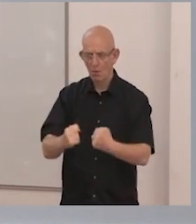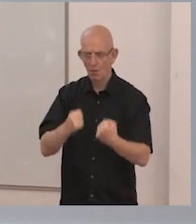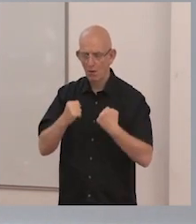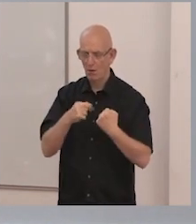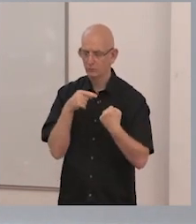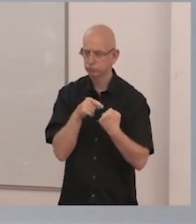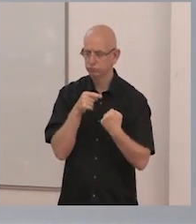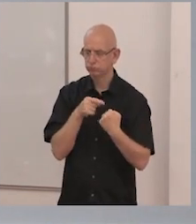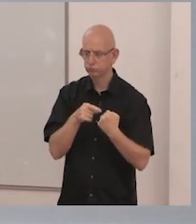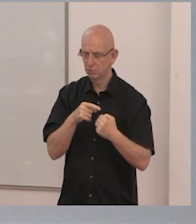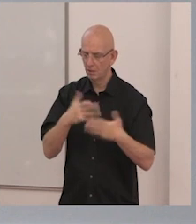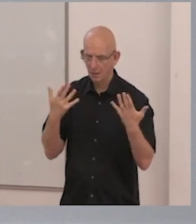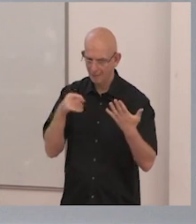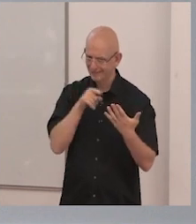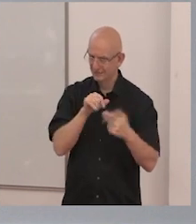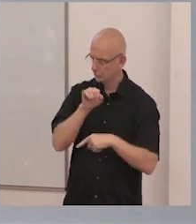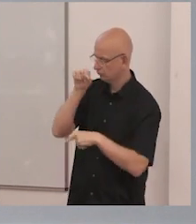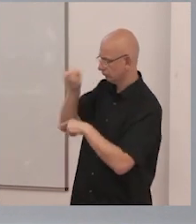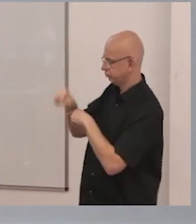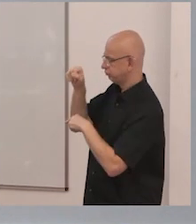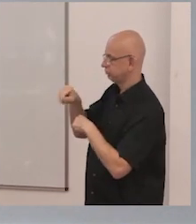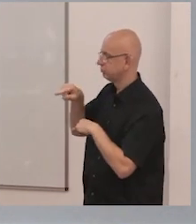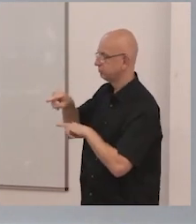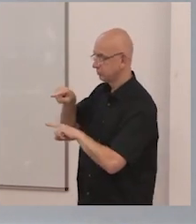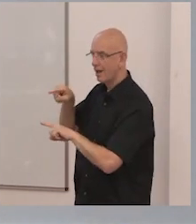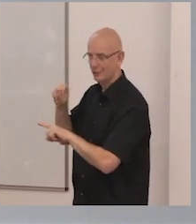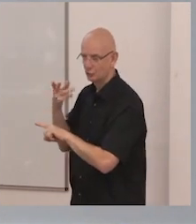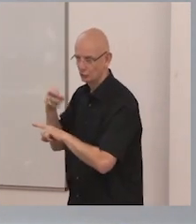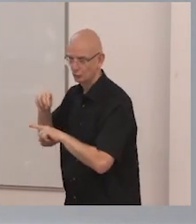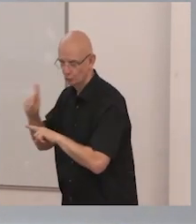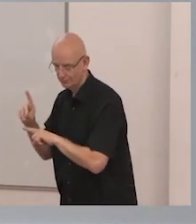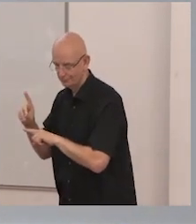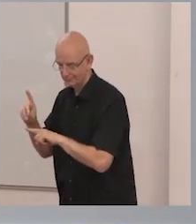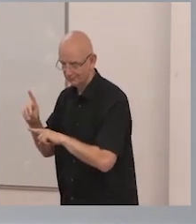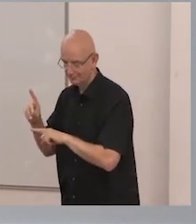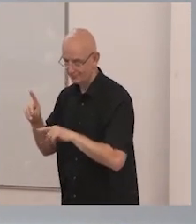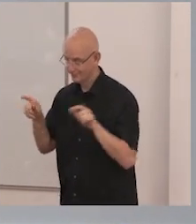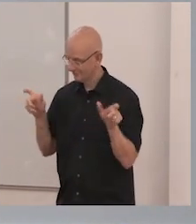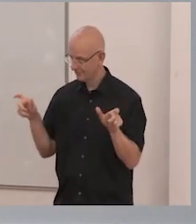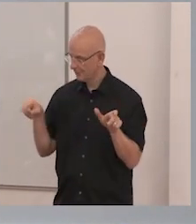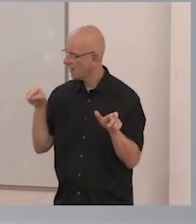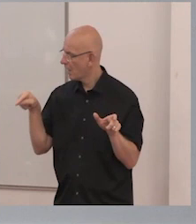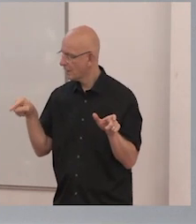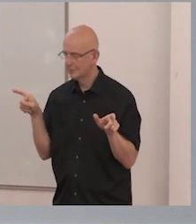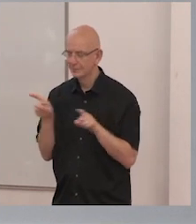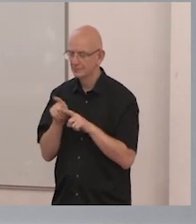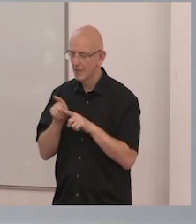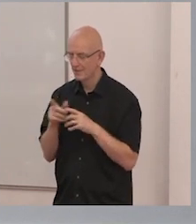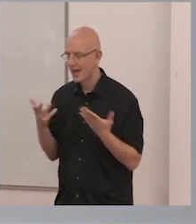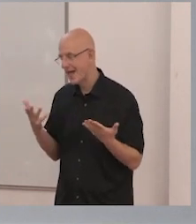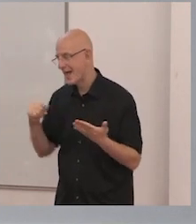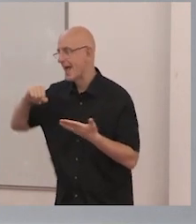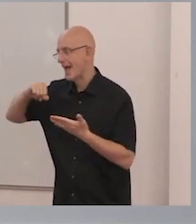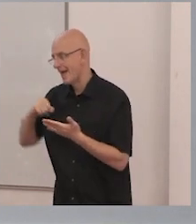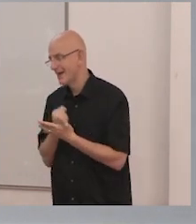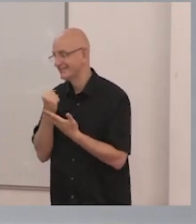essentially aspirational, and it doesn't bring with it any particular obligations on